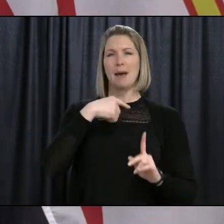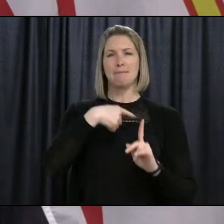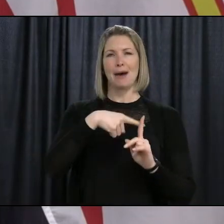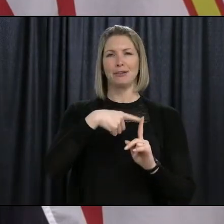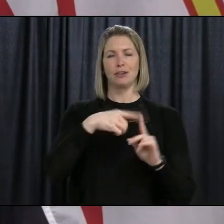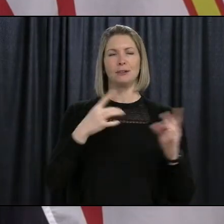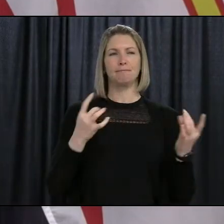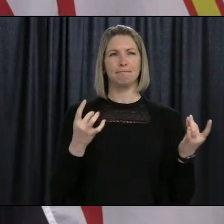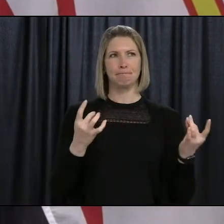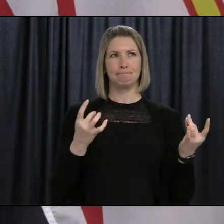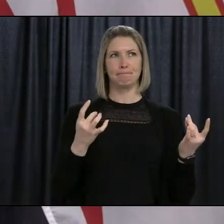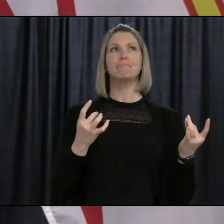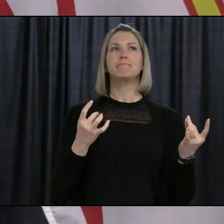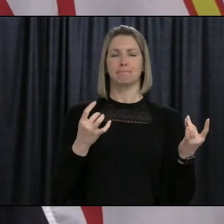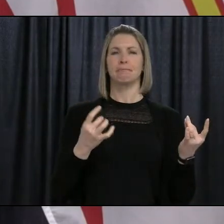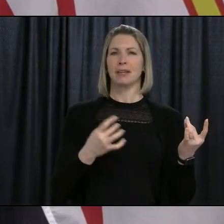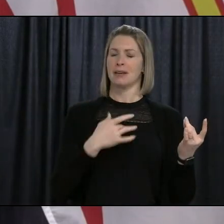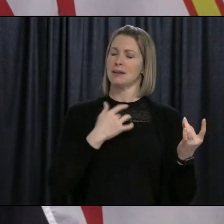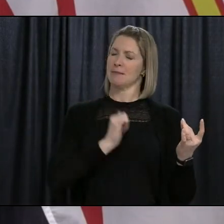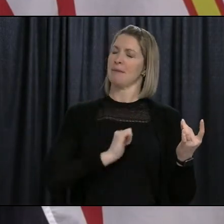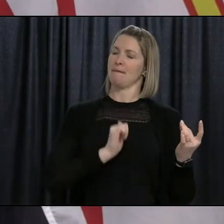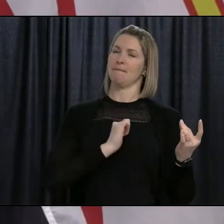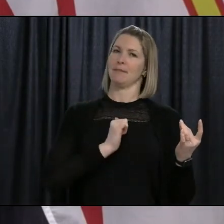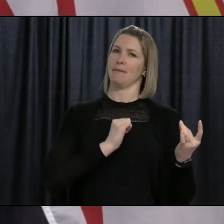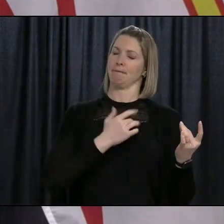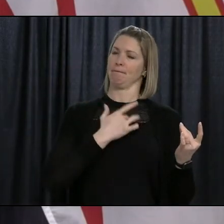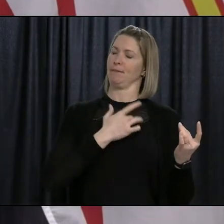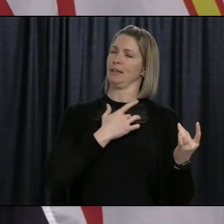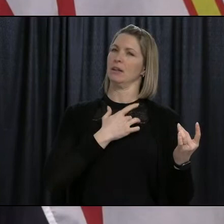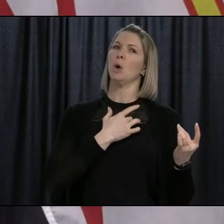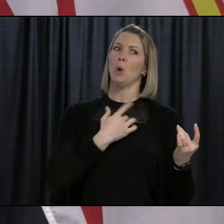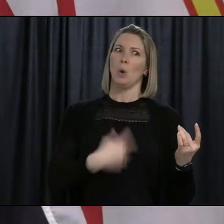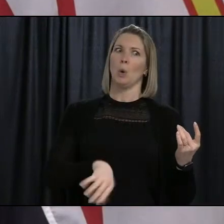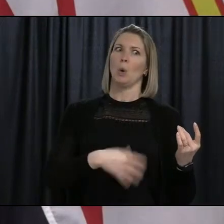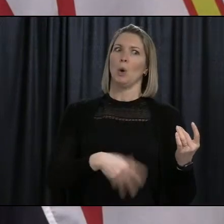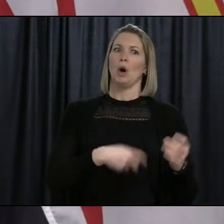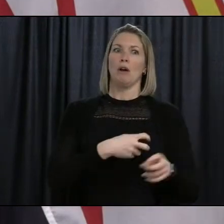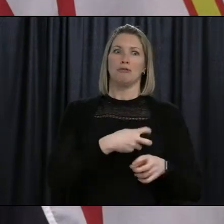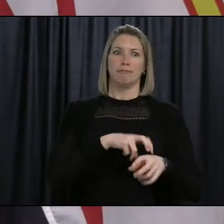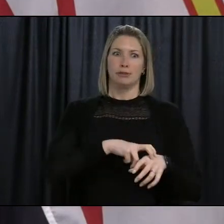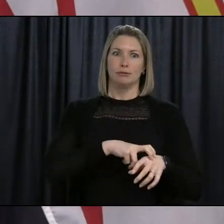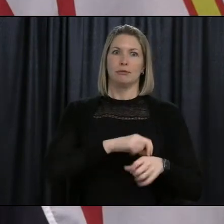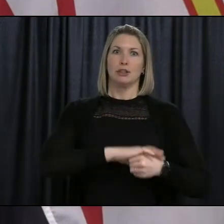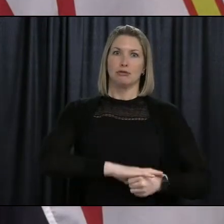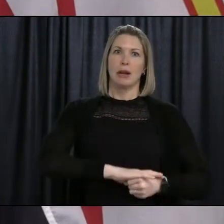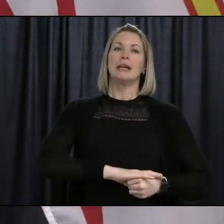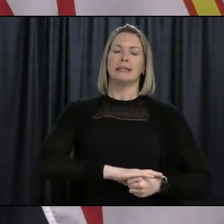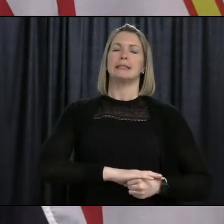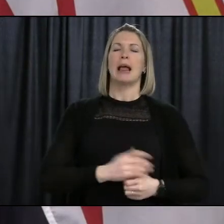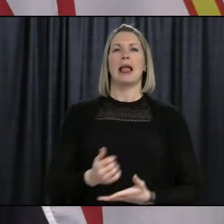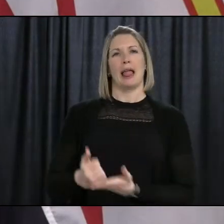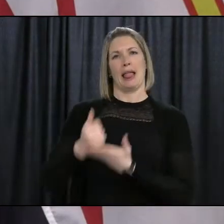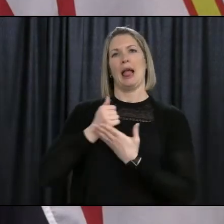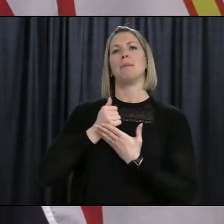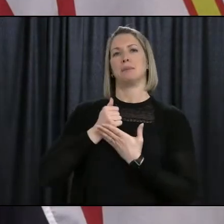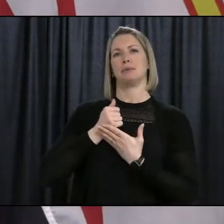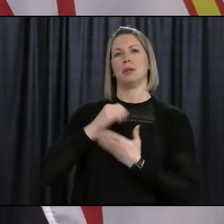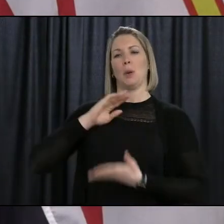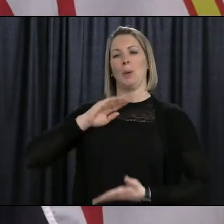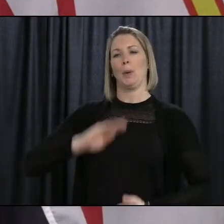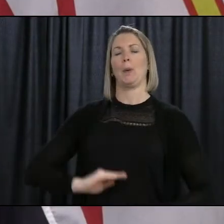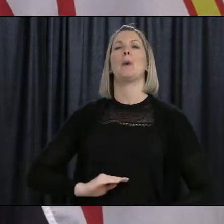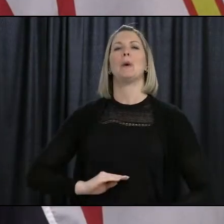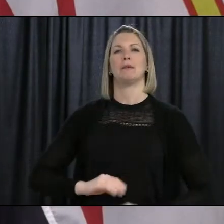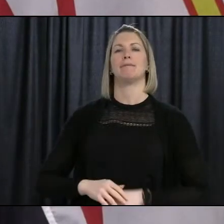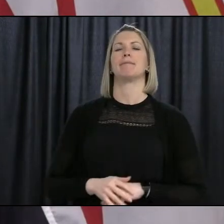some time, and I find it quite helpful, especially in times of anxiety and stress. As a recap, for those who may